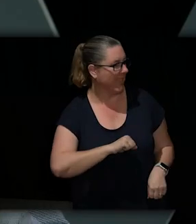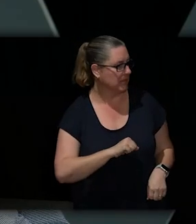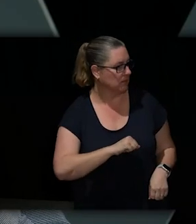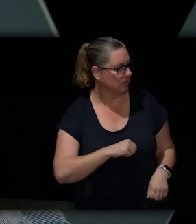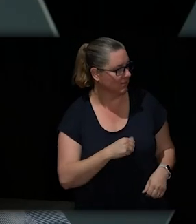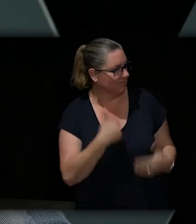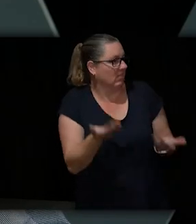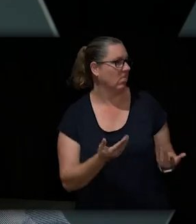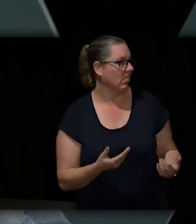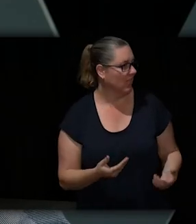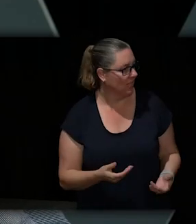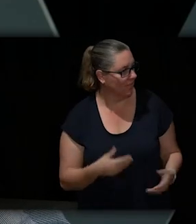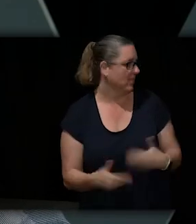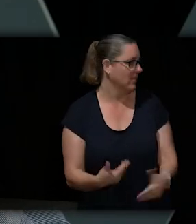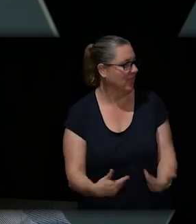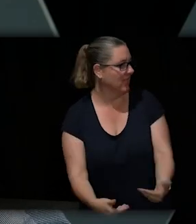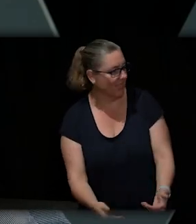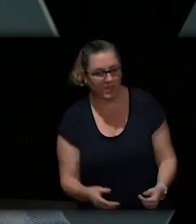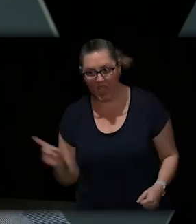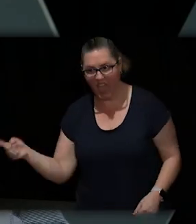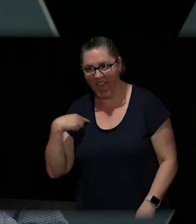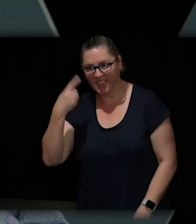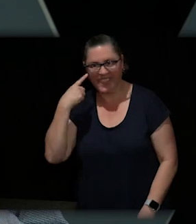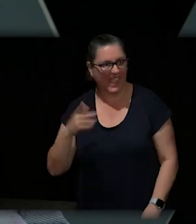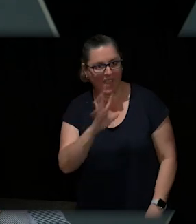My opinion is everyone's winging it.